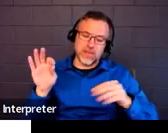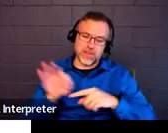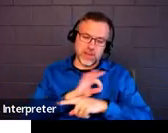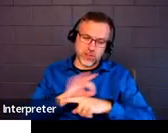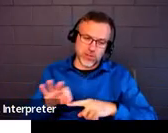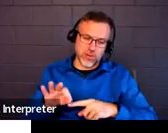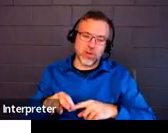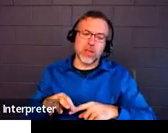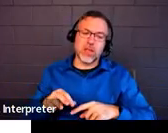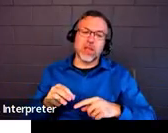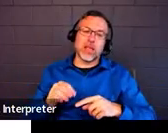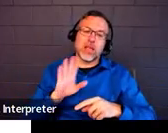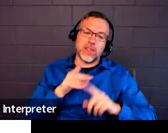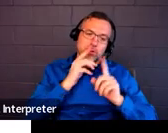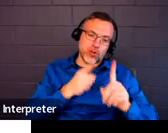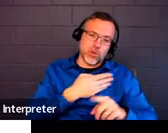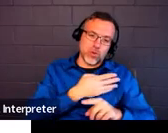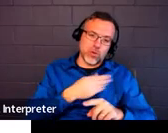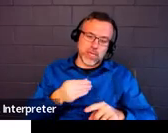objectives from their current IEP.